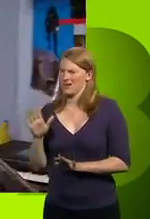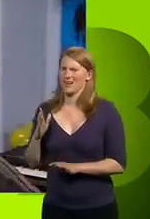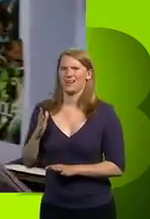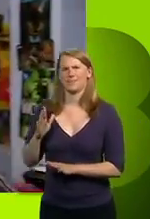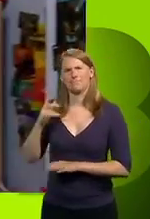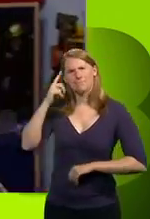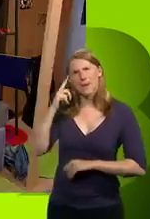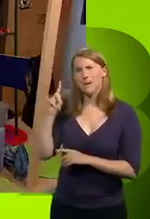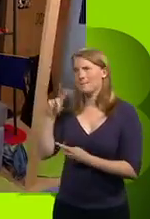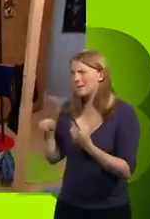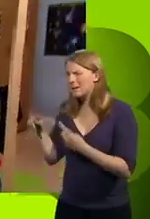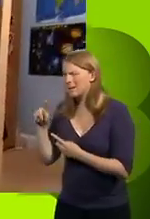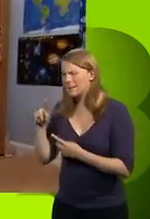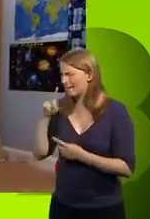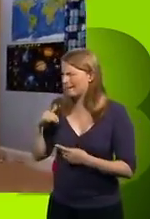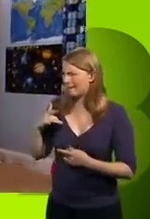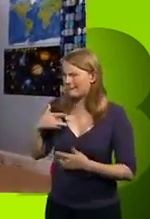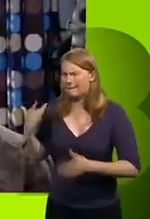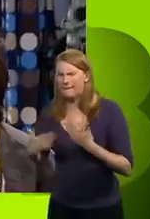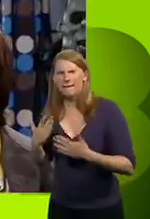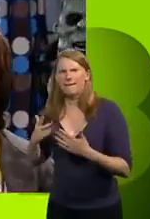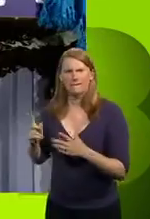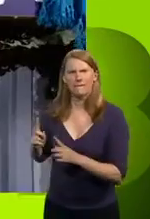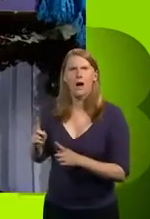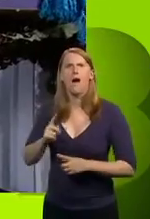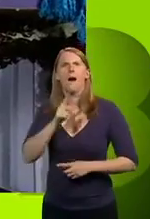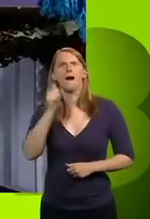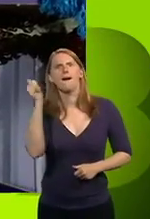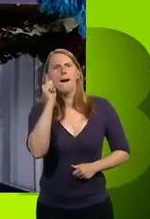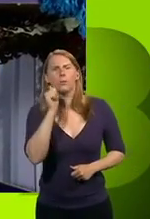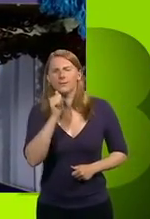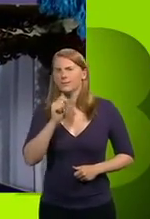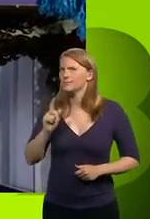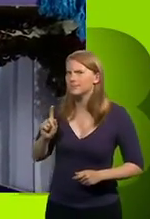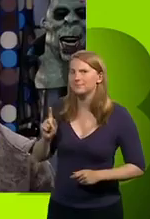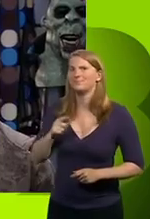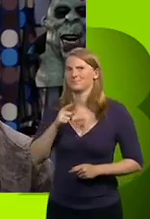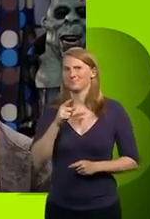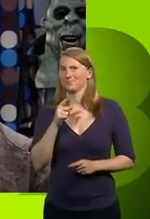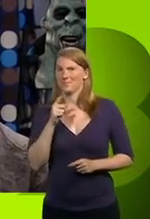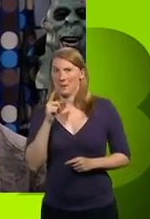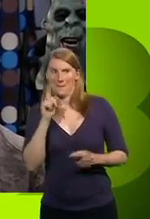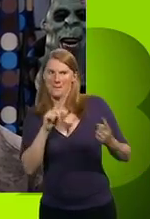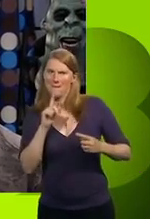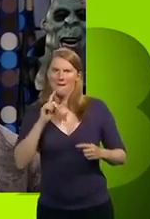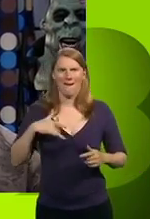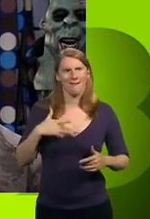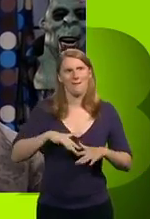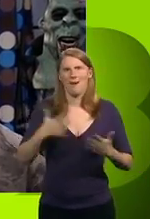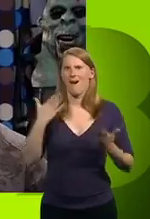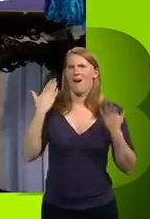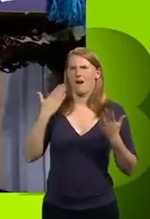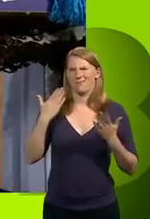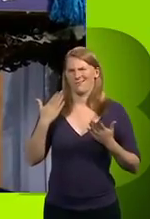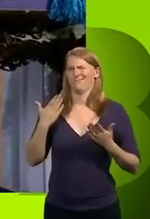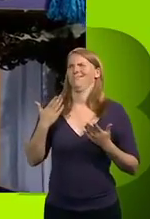people can't live without. Ooh, I know, I know, I know. Go for it. Air. People can't live without air, right? You want to make money by selling people